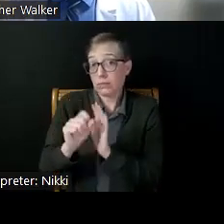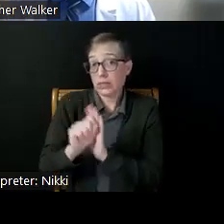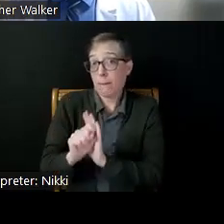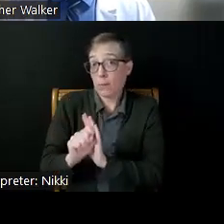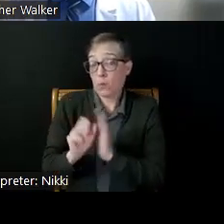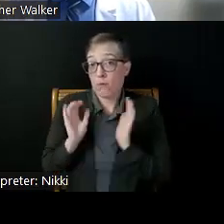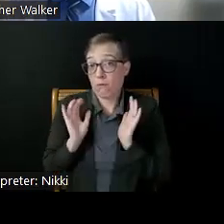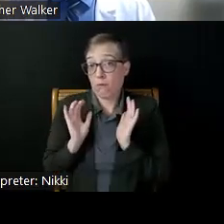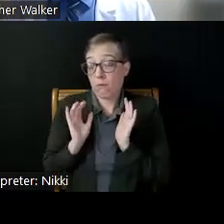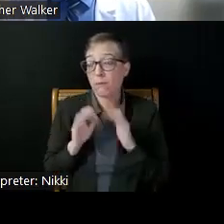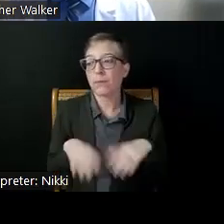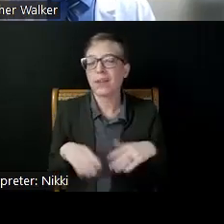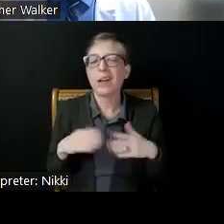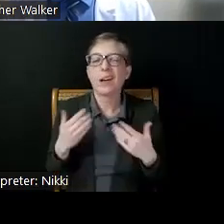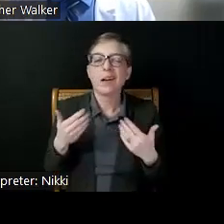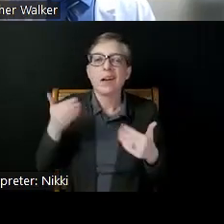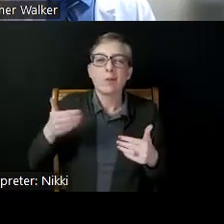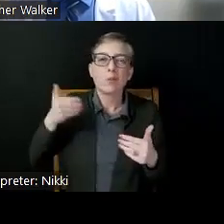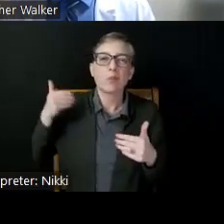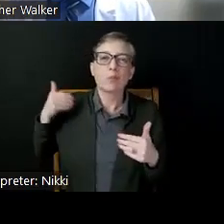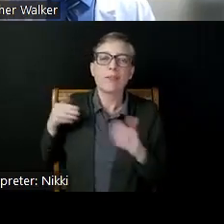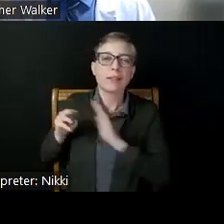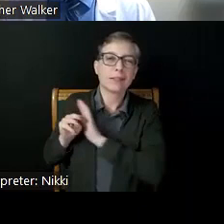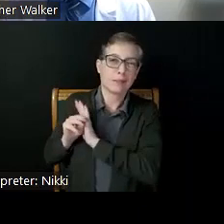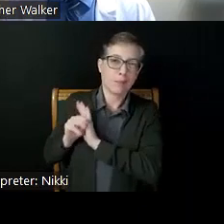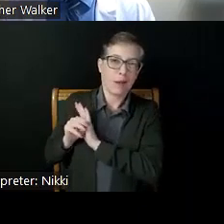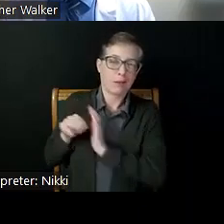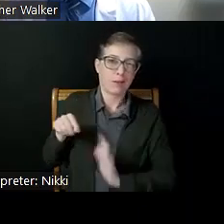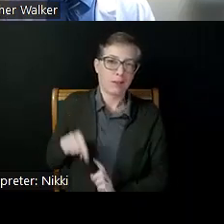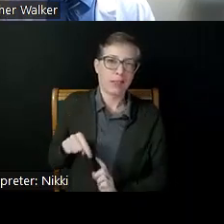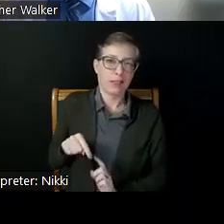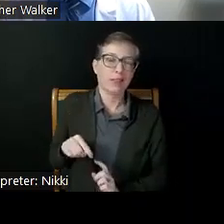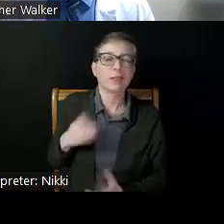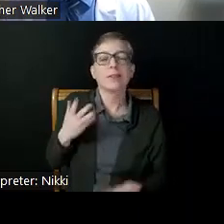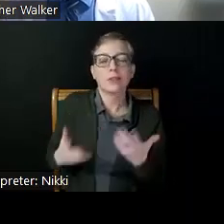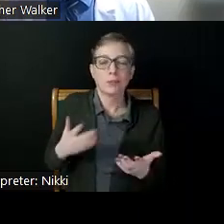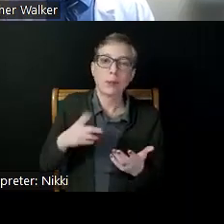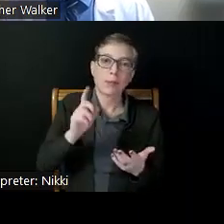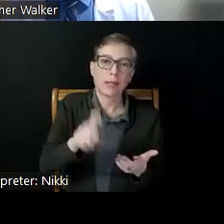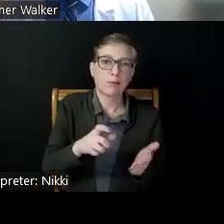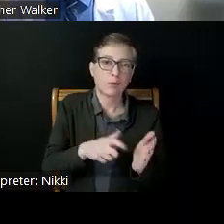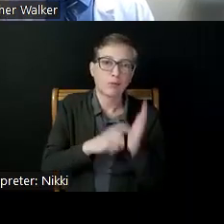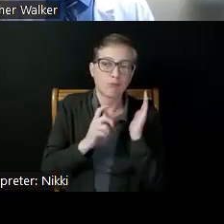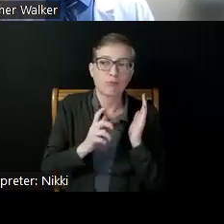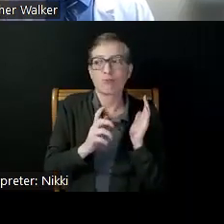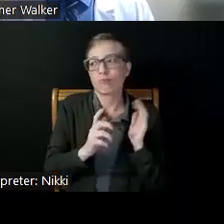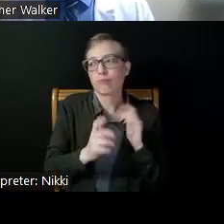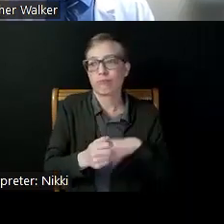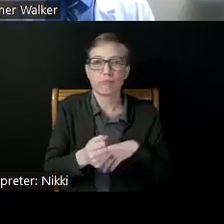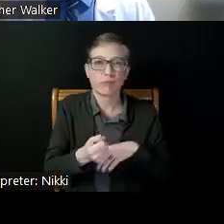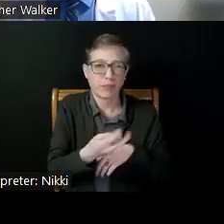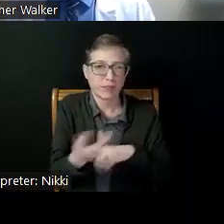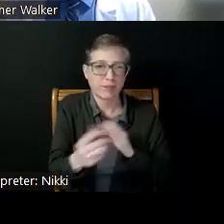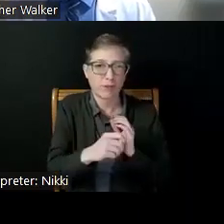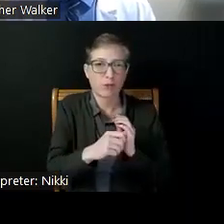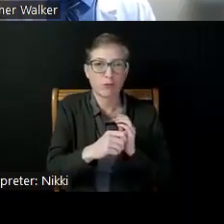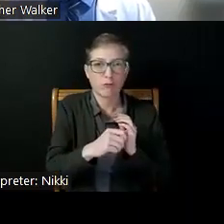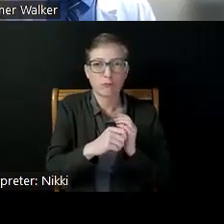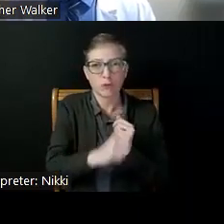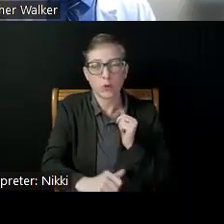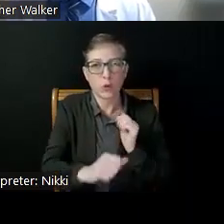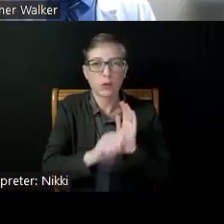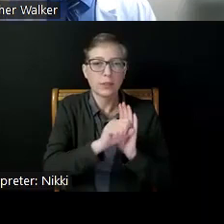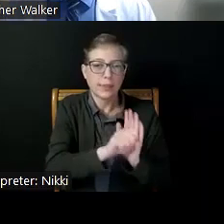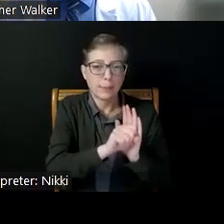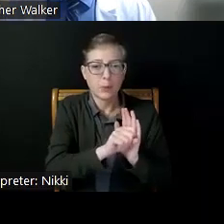the older models, there might be multiple samples that are obtained, but with what's